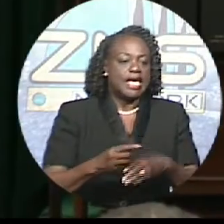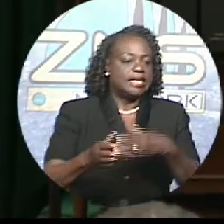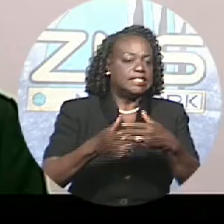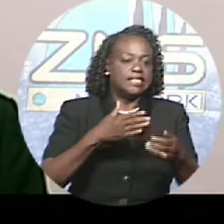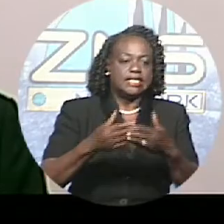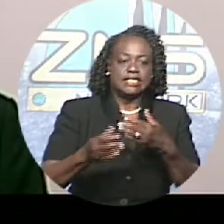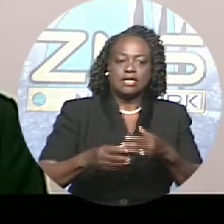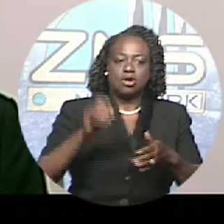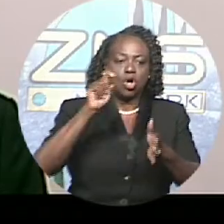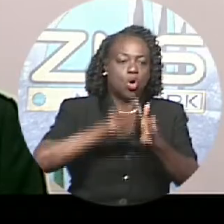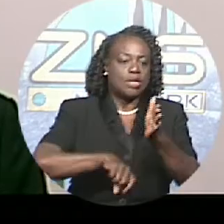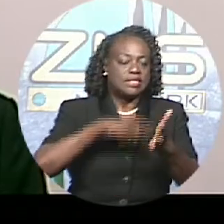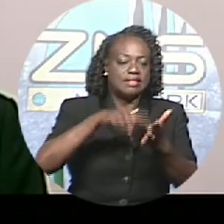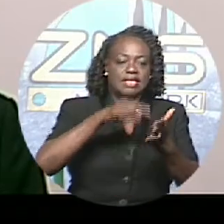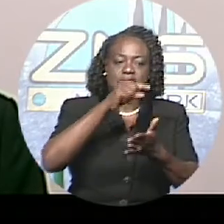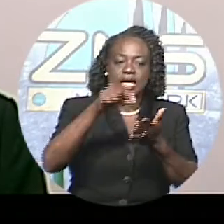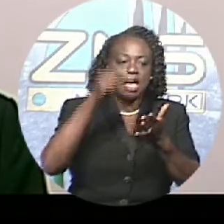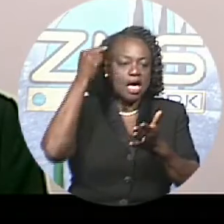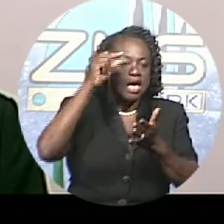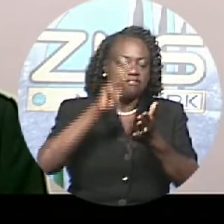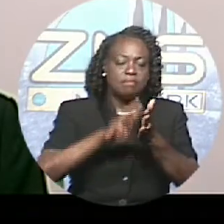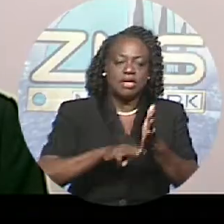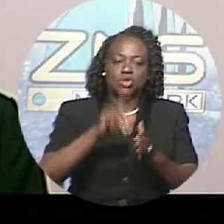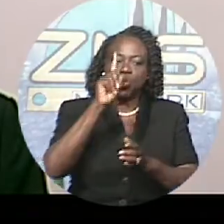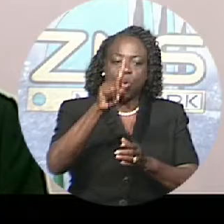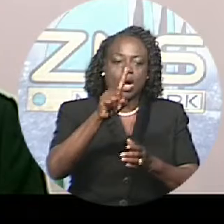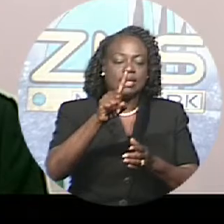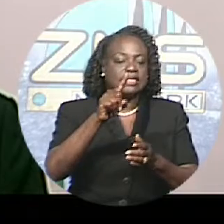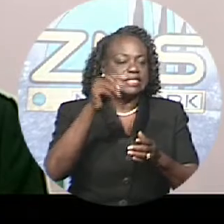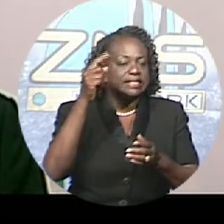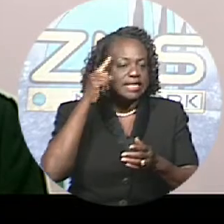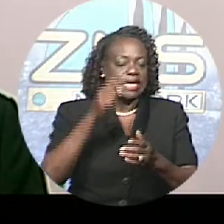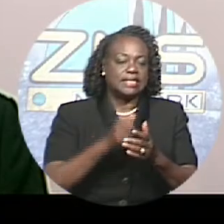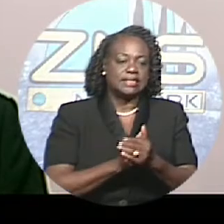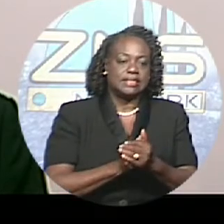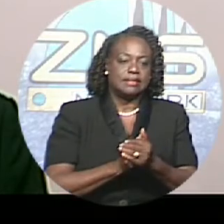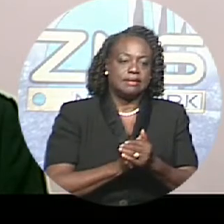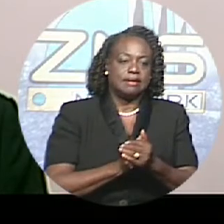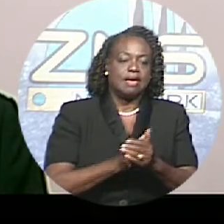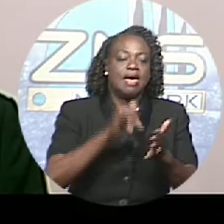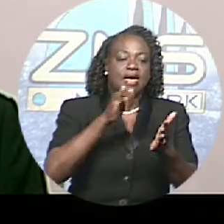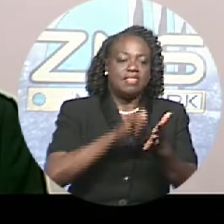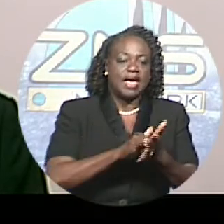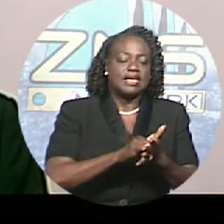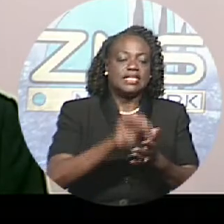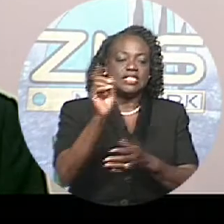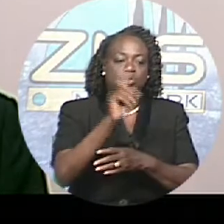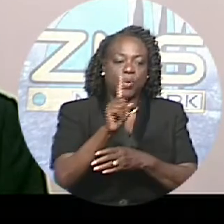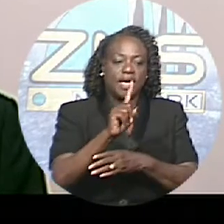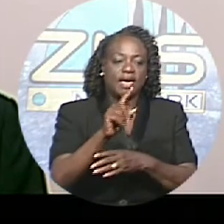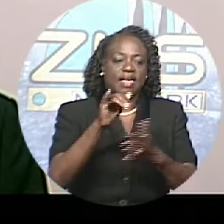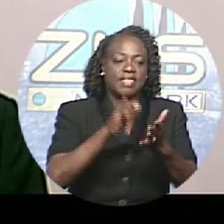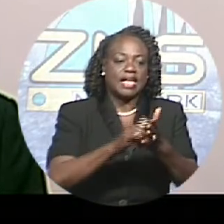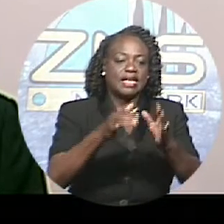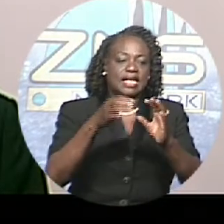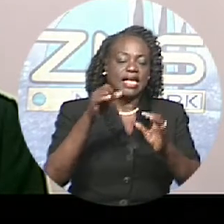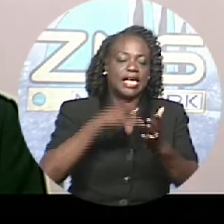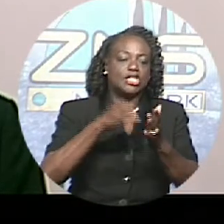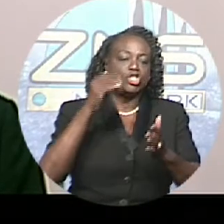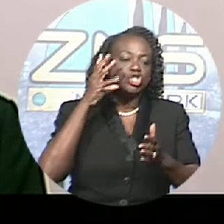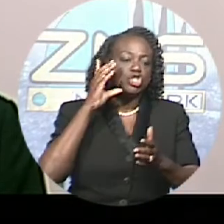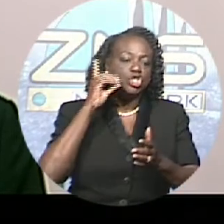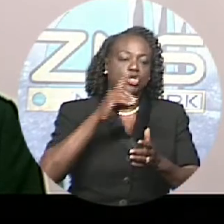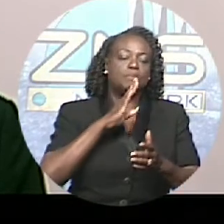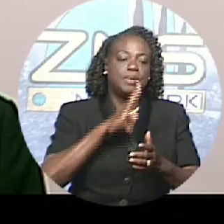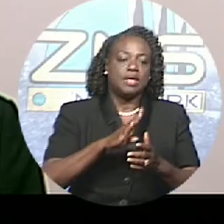this parliament or this government a penny. It's just a discretion. And that's where that discretion belongs. That's the way it should be. Not